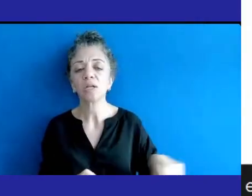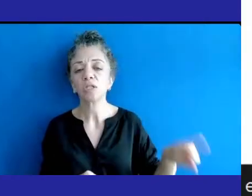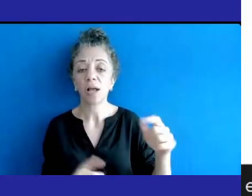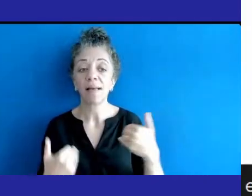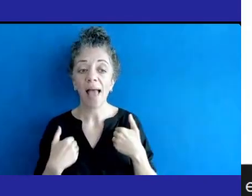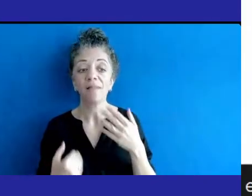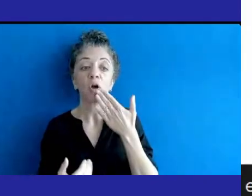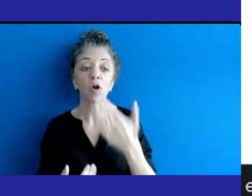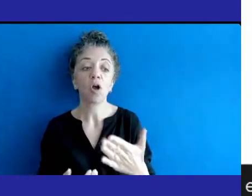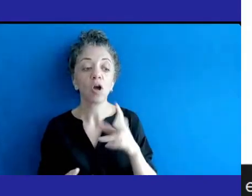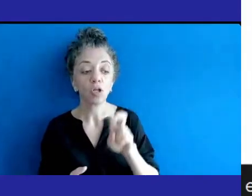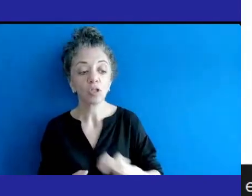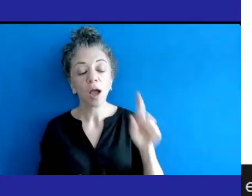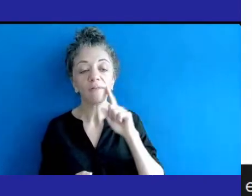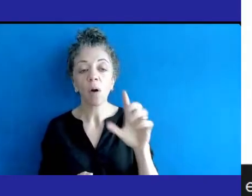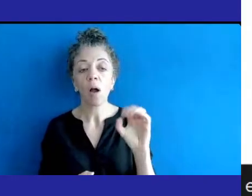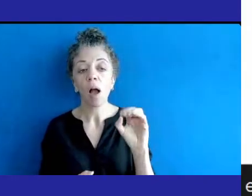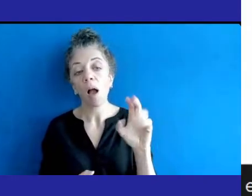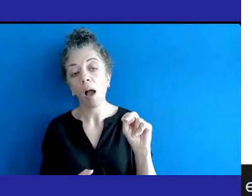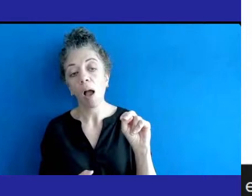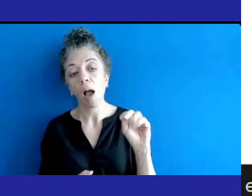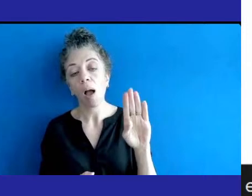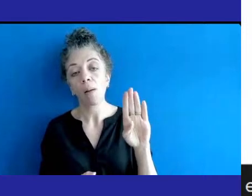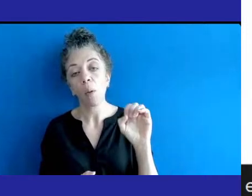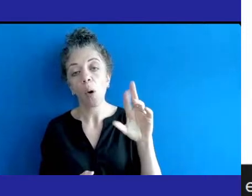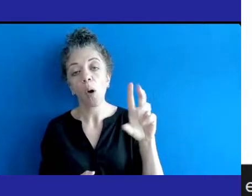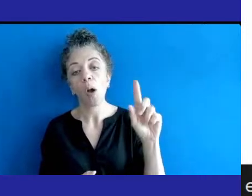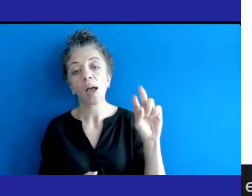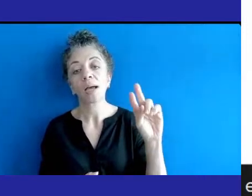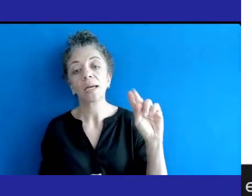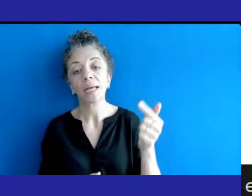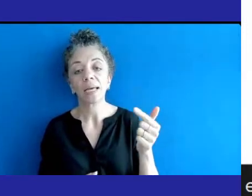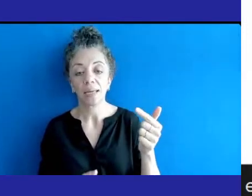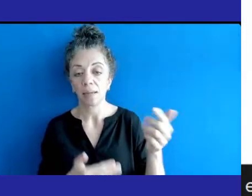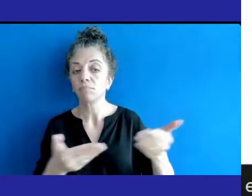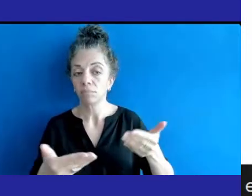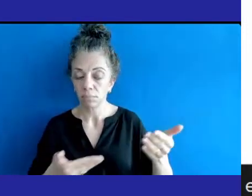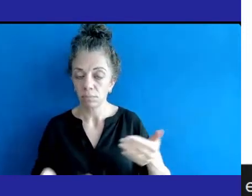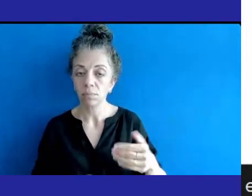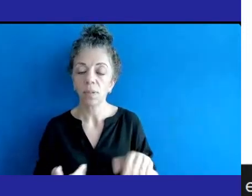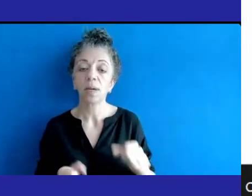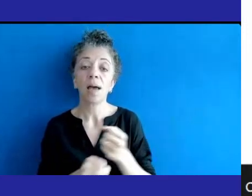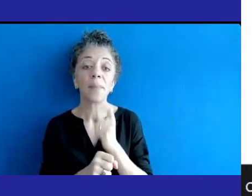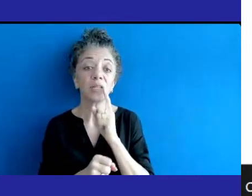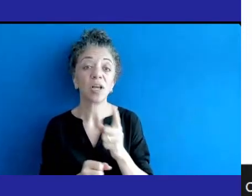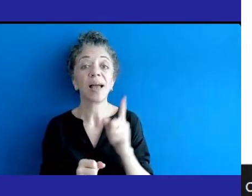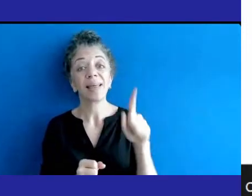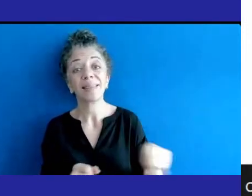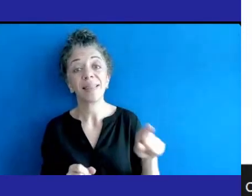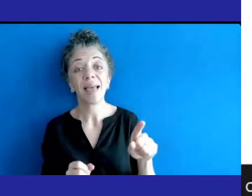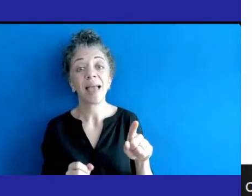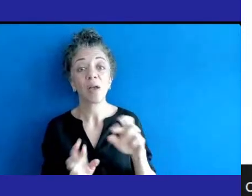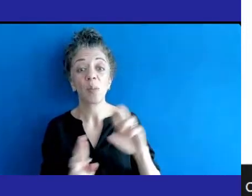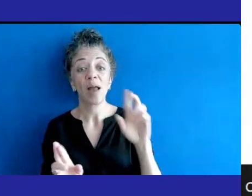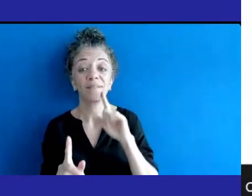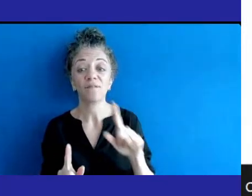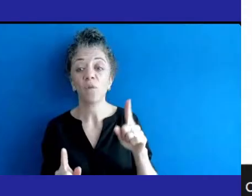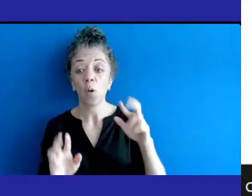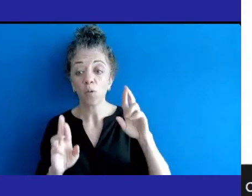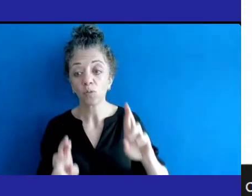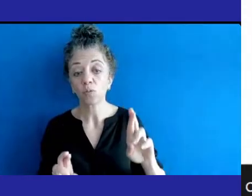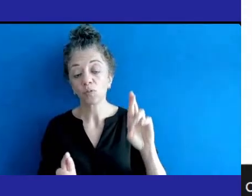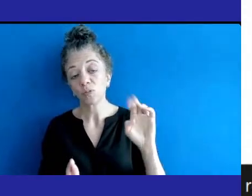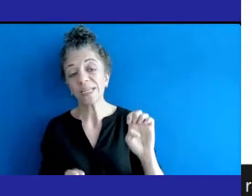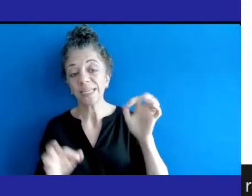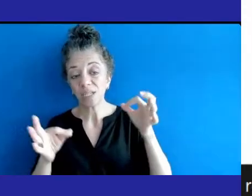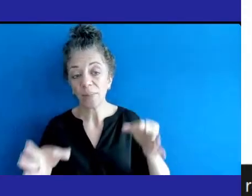as ensuring that when they come up for redetermination to make sure they're still eligible for their line of business, that we